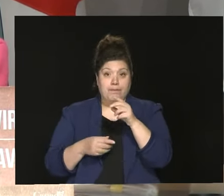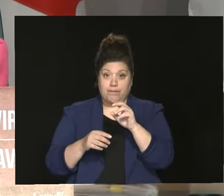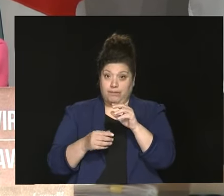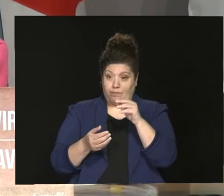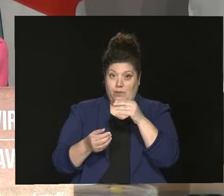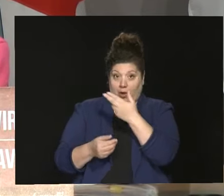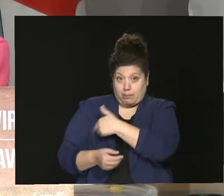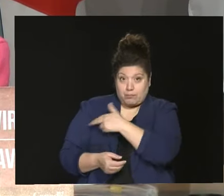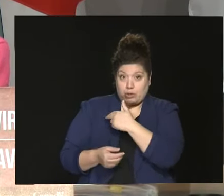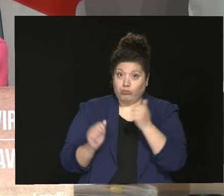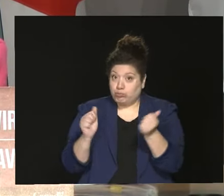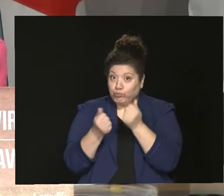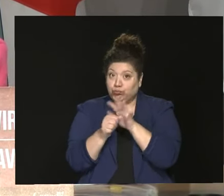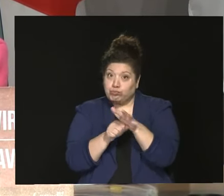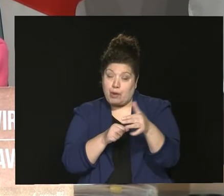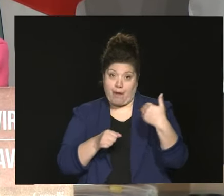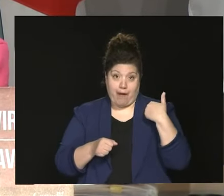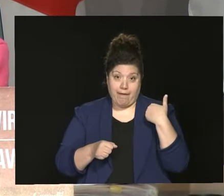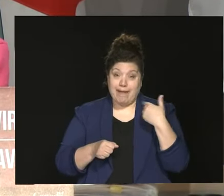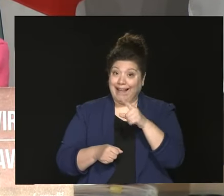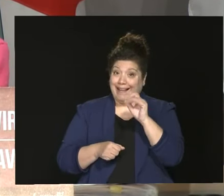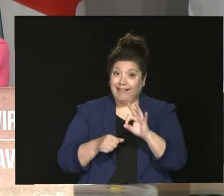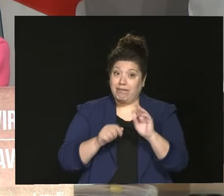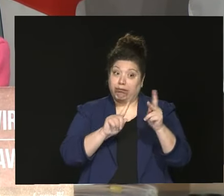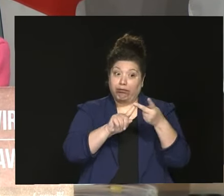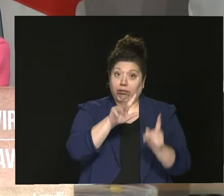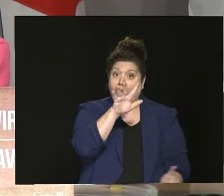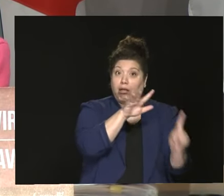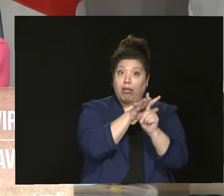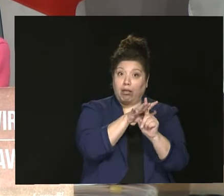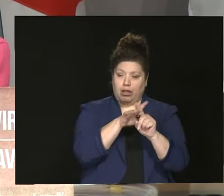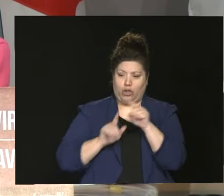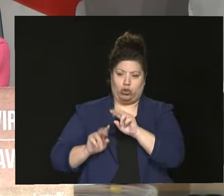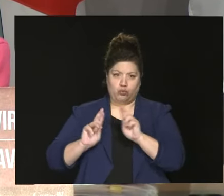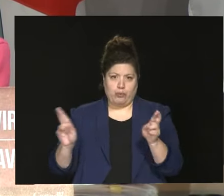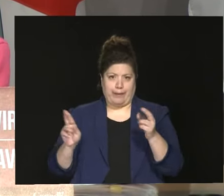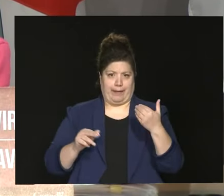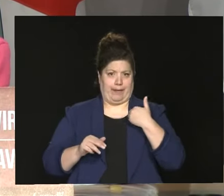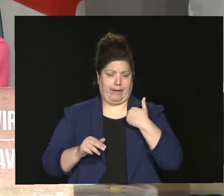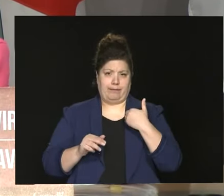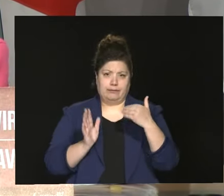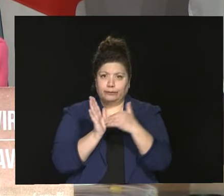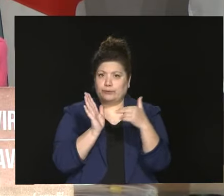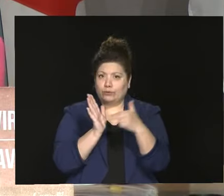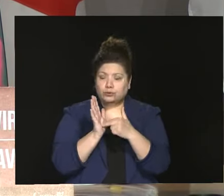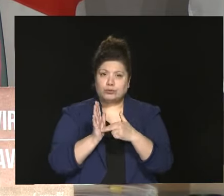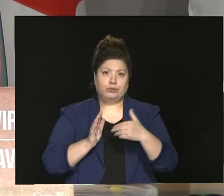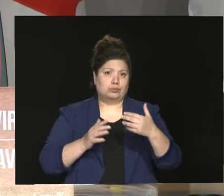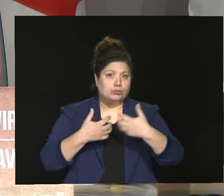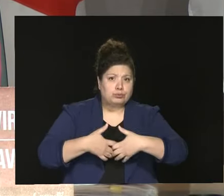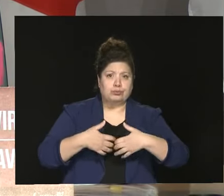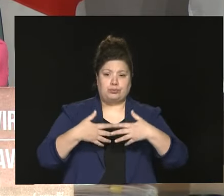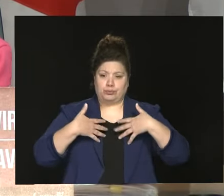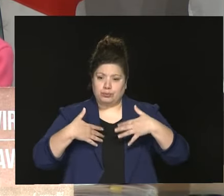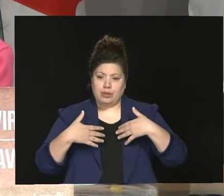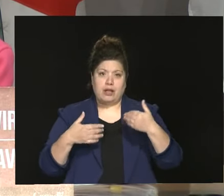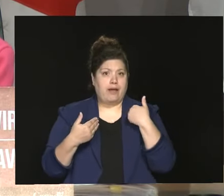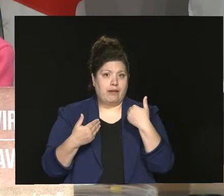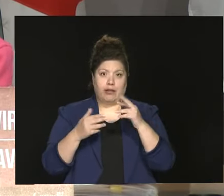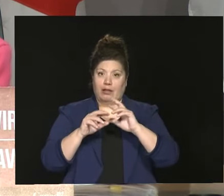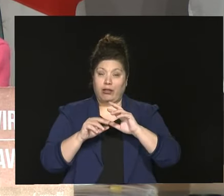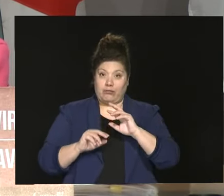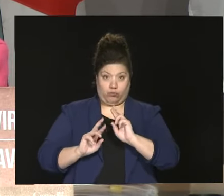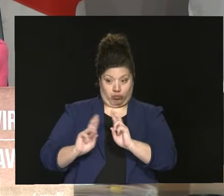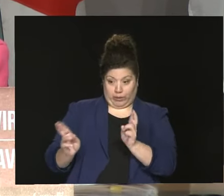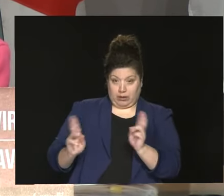surge should we see another cluster or an outbreak, that their outbreak risks are minimized in special settings like those of